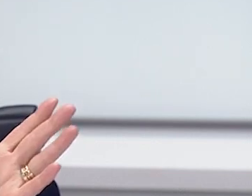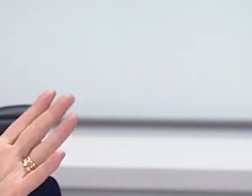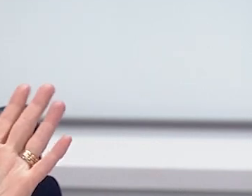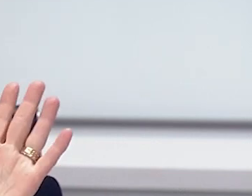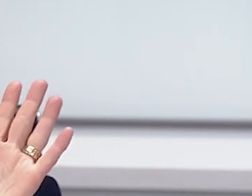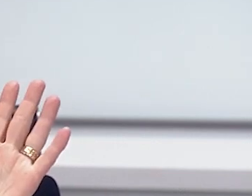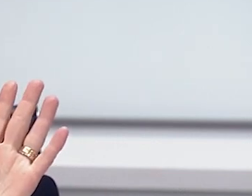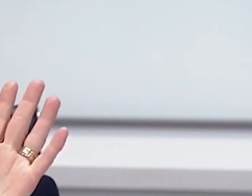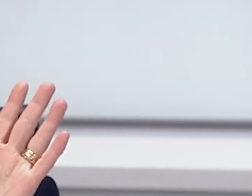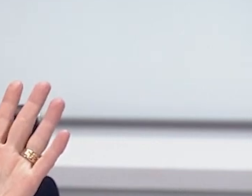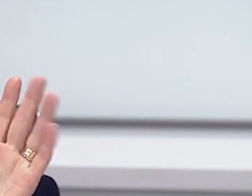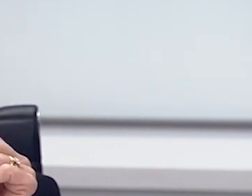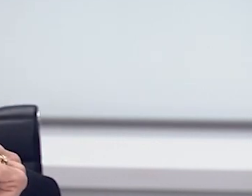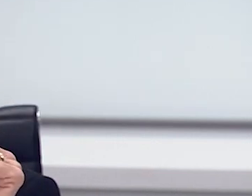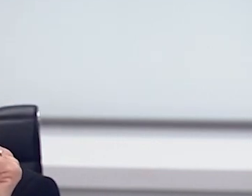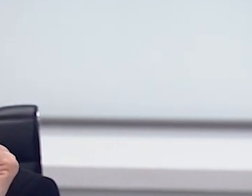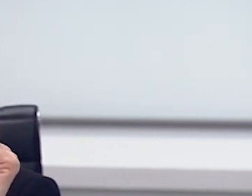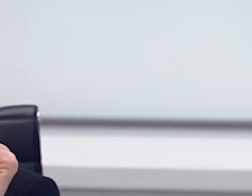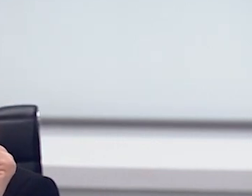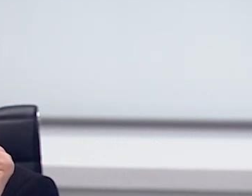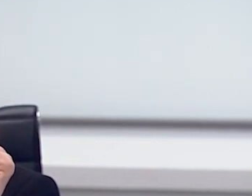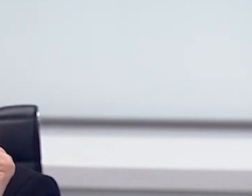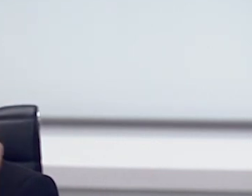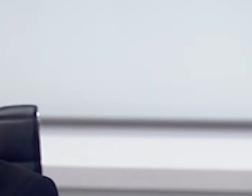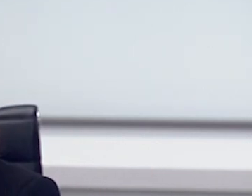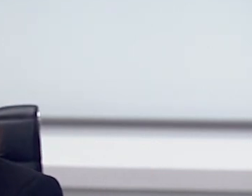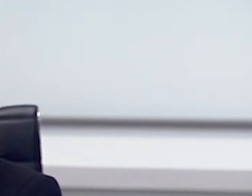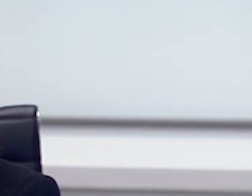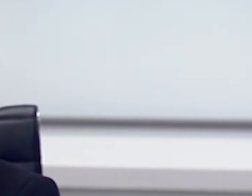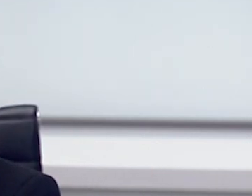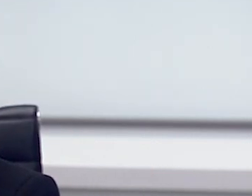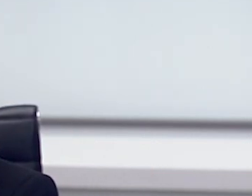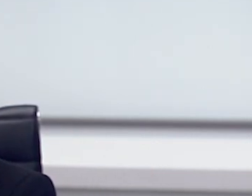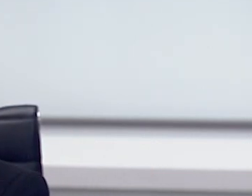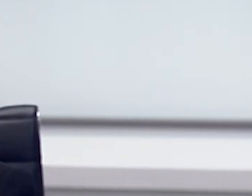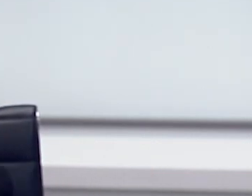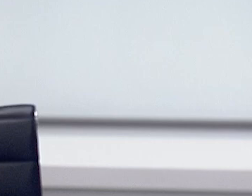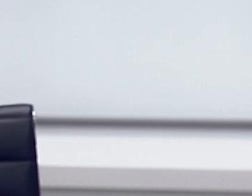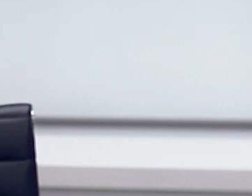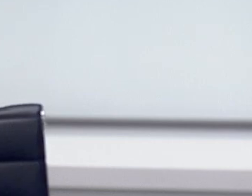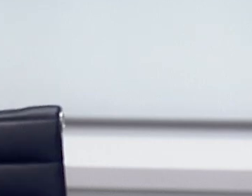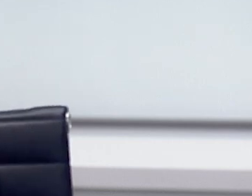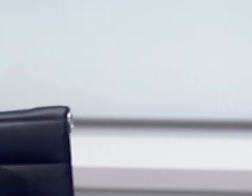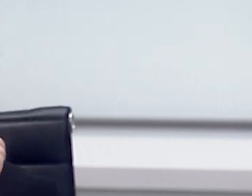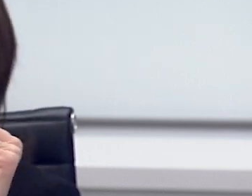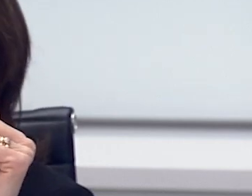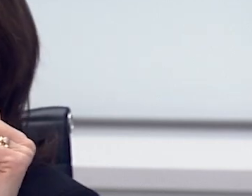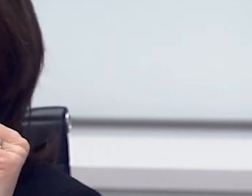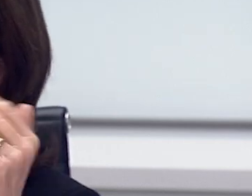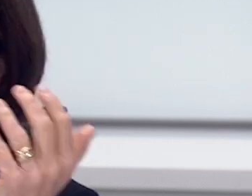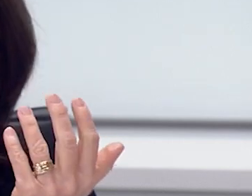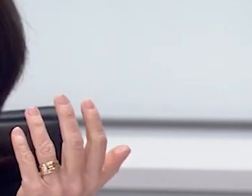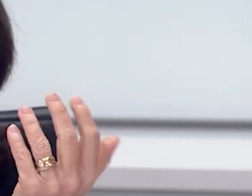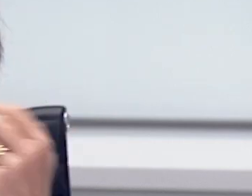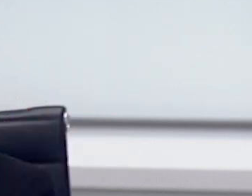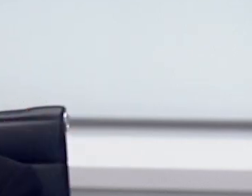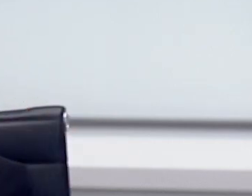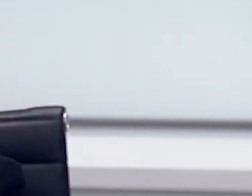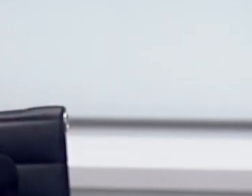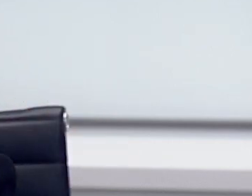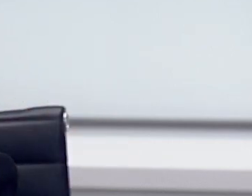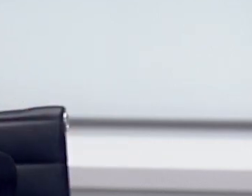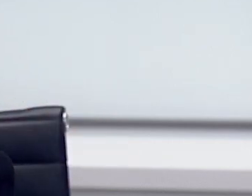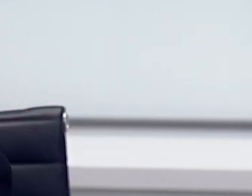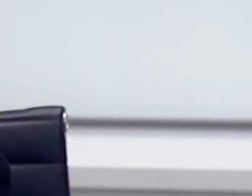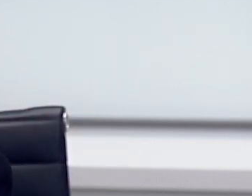word. Chips. Chips. I was going to say micron, but chips work. President Biden, you